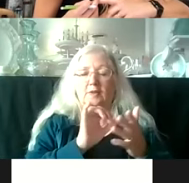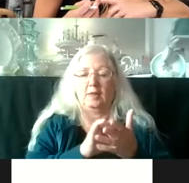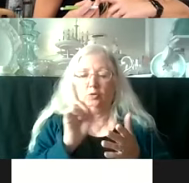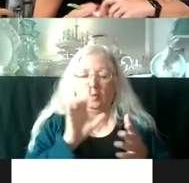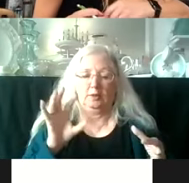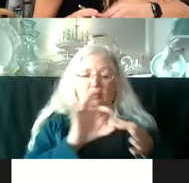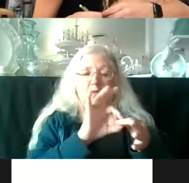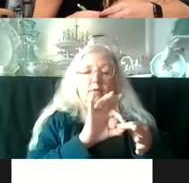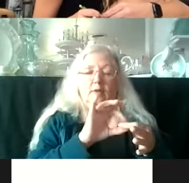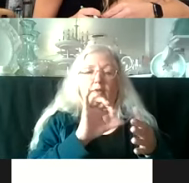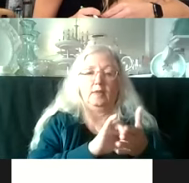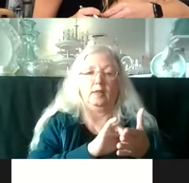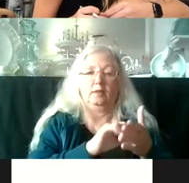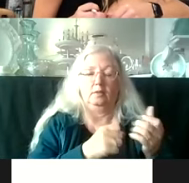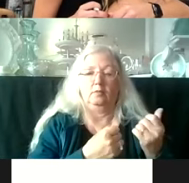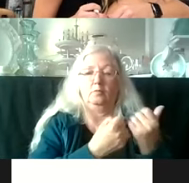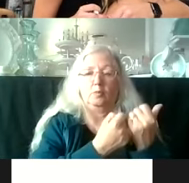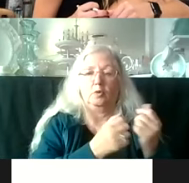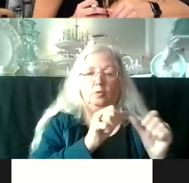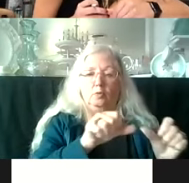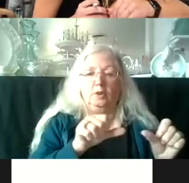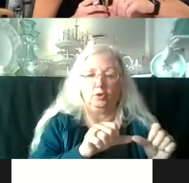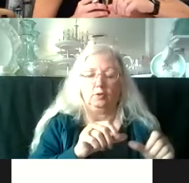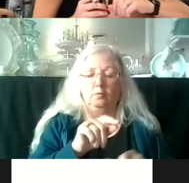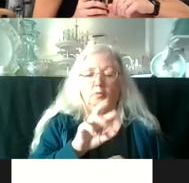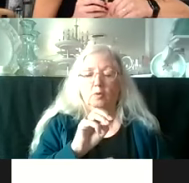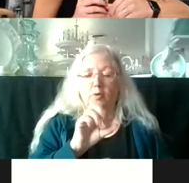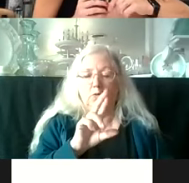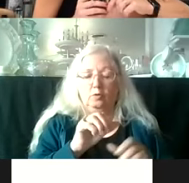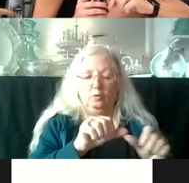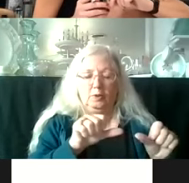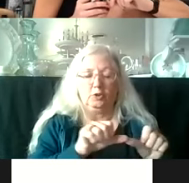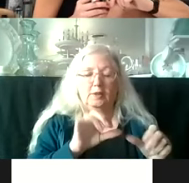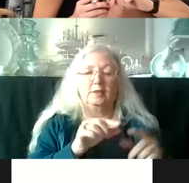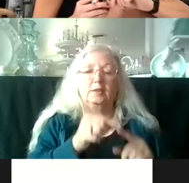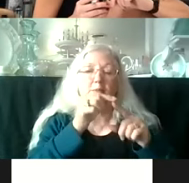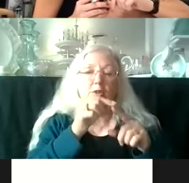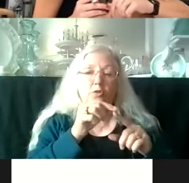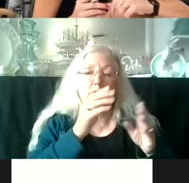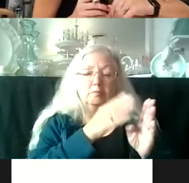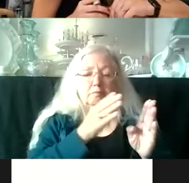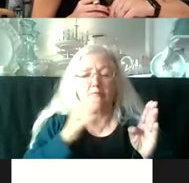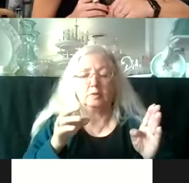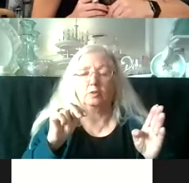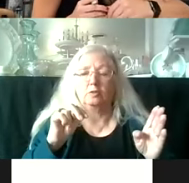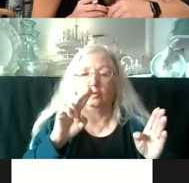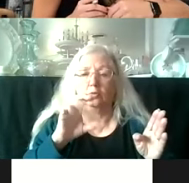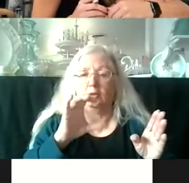binds to that promoter region, and again, that promoter region is a special sequence of nucleic acids.